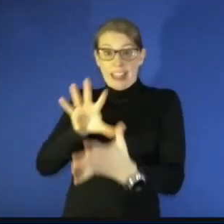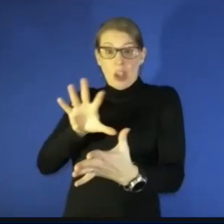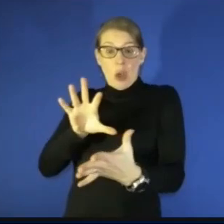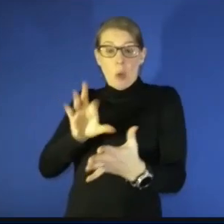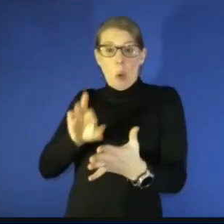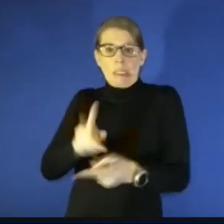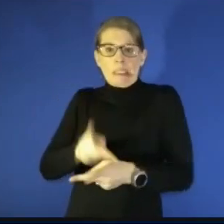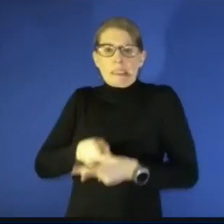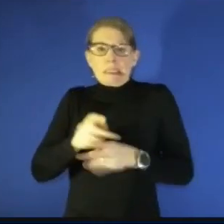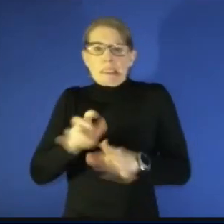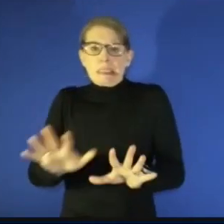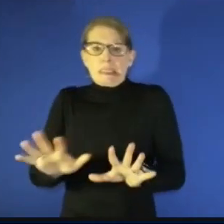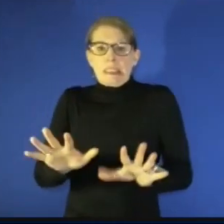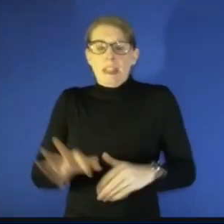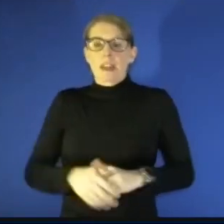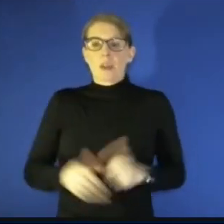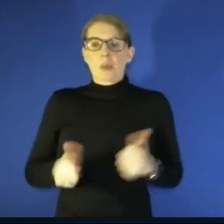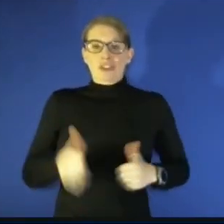gloves?